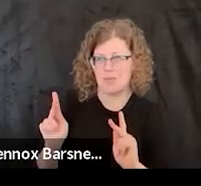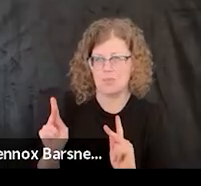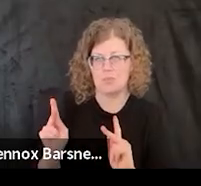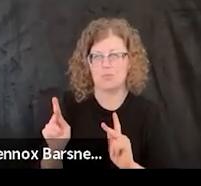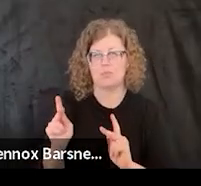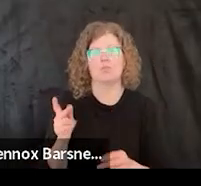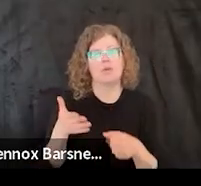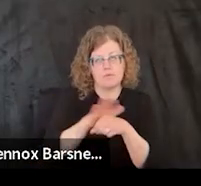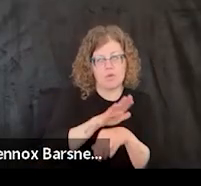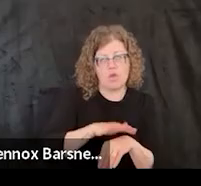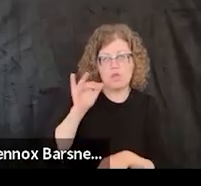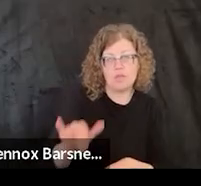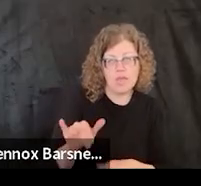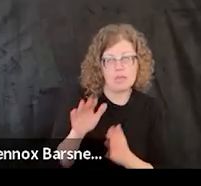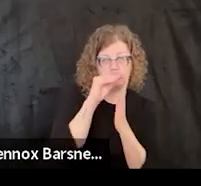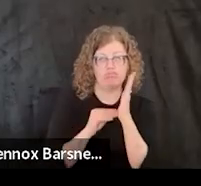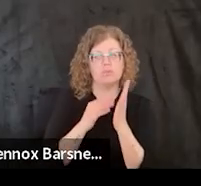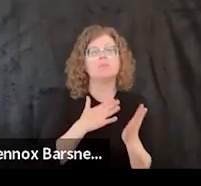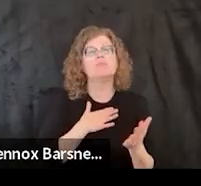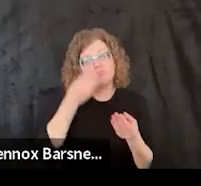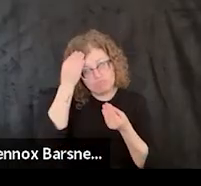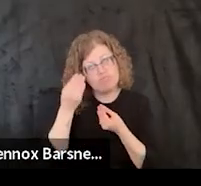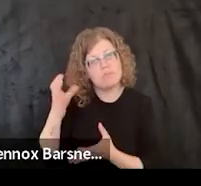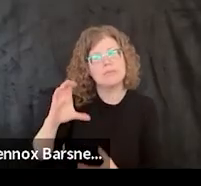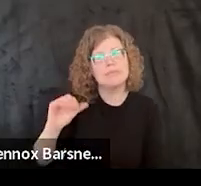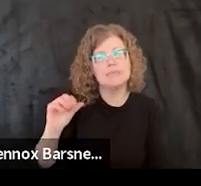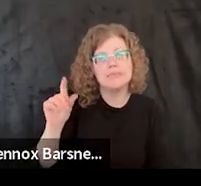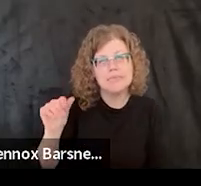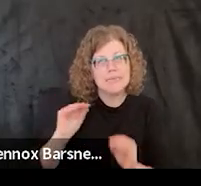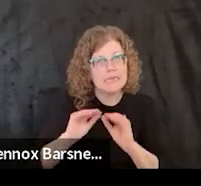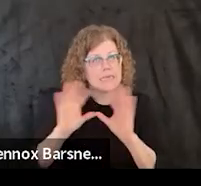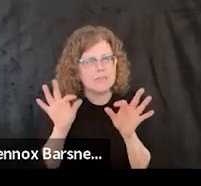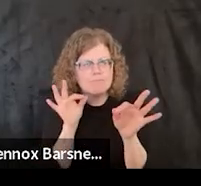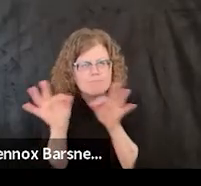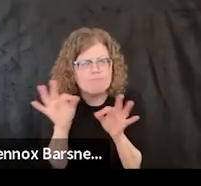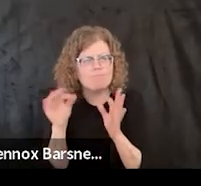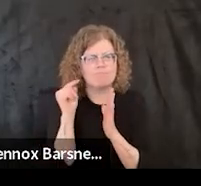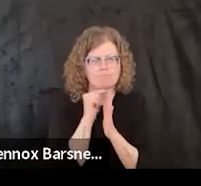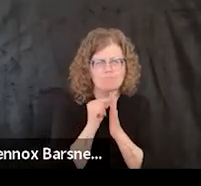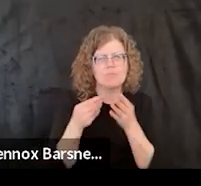and detailed about each expense item. For example,